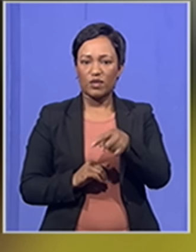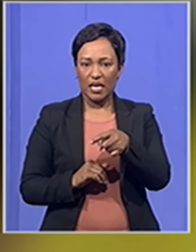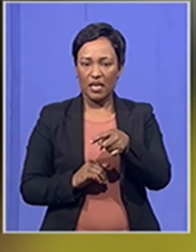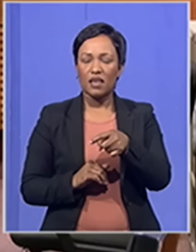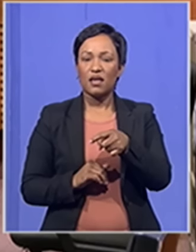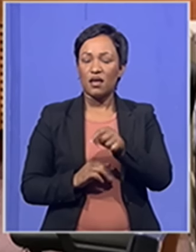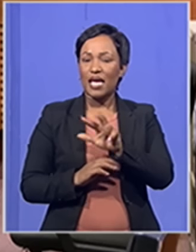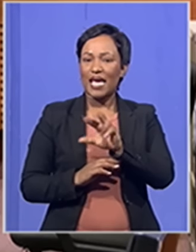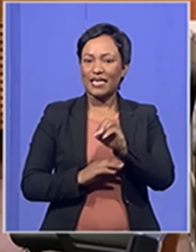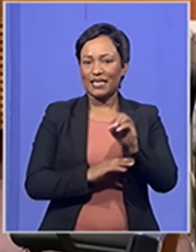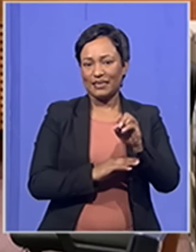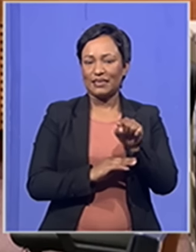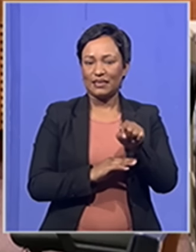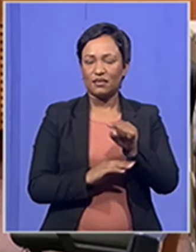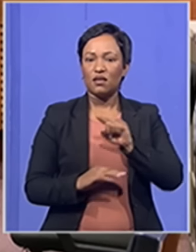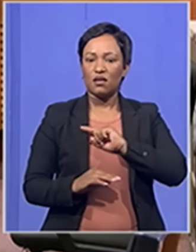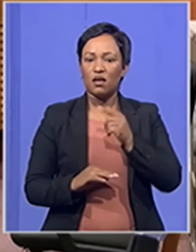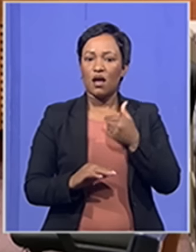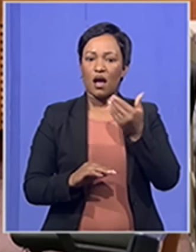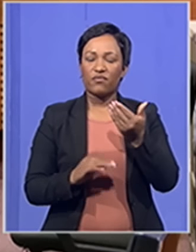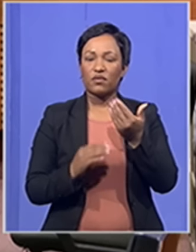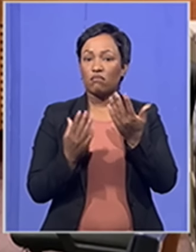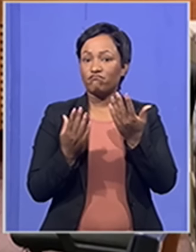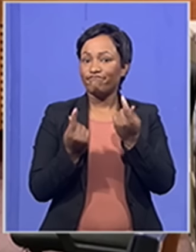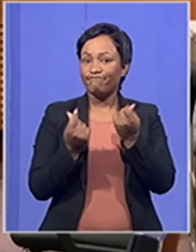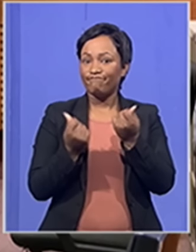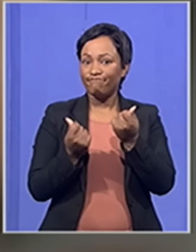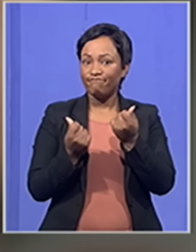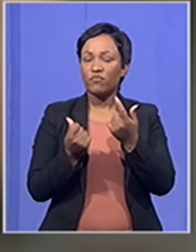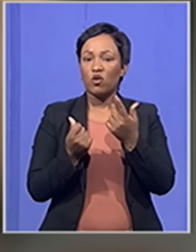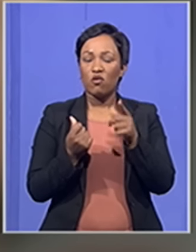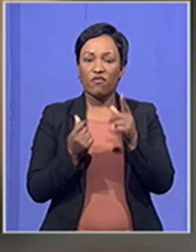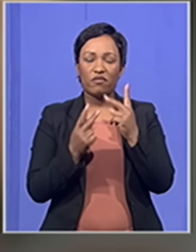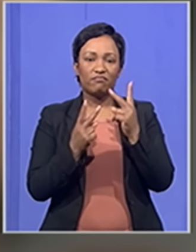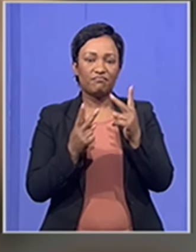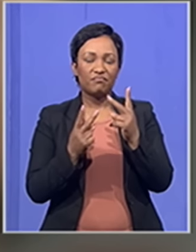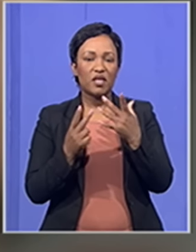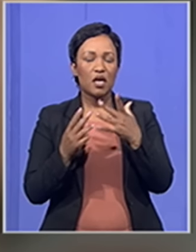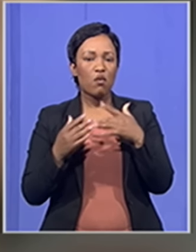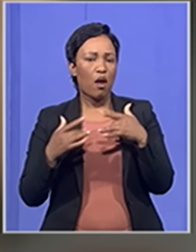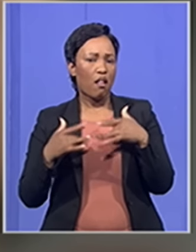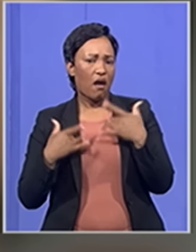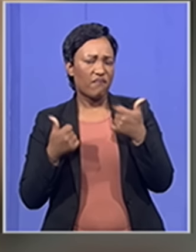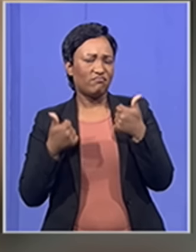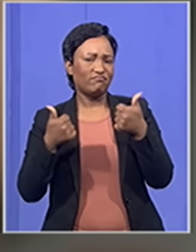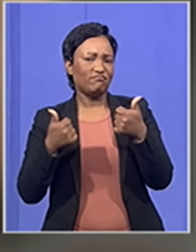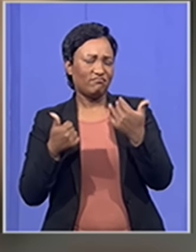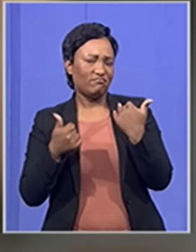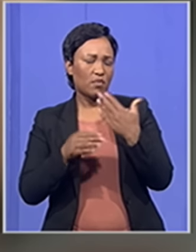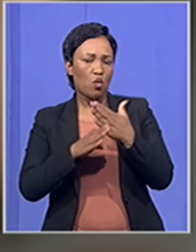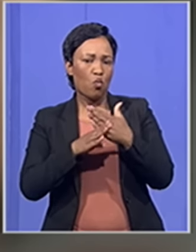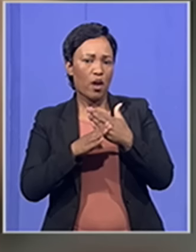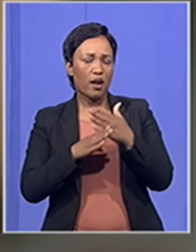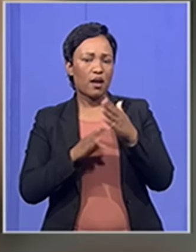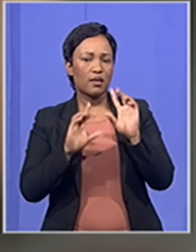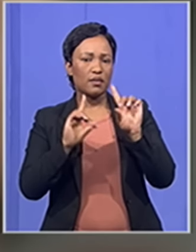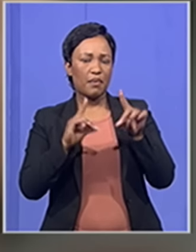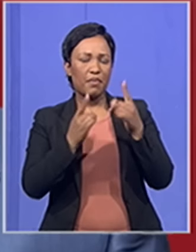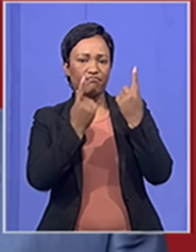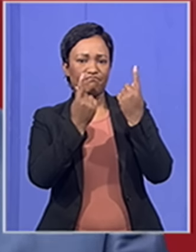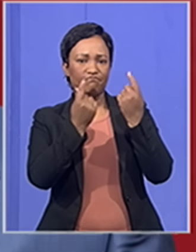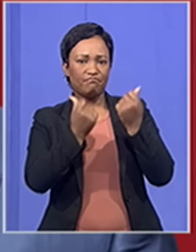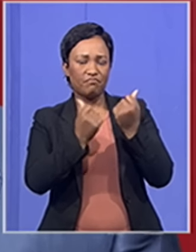780 ka mora boqhekanyetsi ba ho fumantshwa tjhelete ya tumello ya maeto le ho iphedisa nakong eo a neng a sebetsa lefapheng la matlotlo